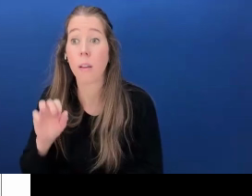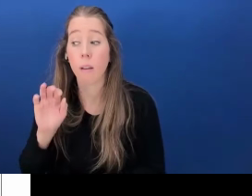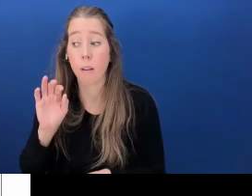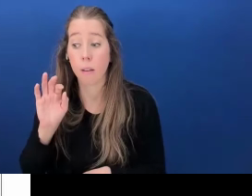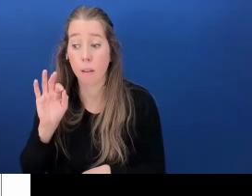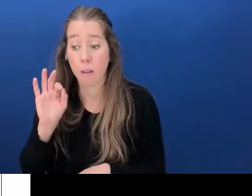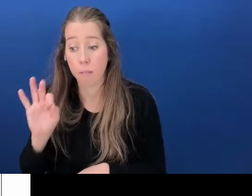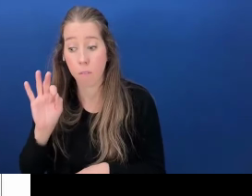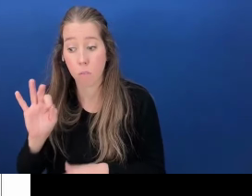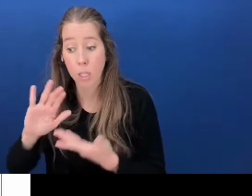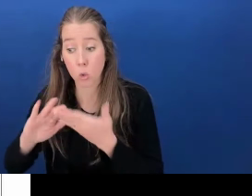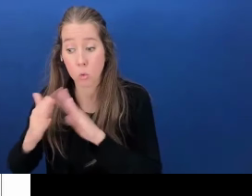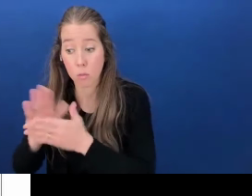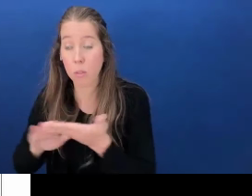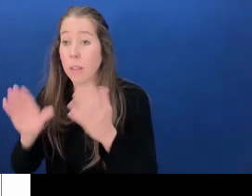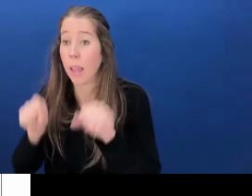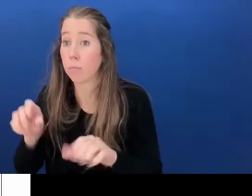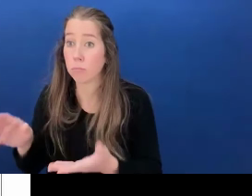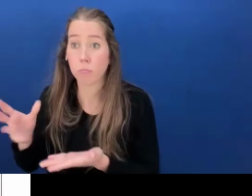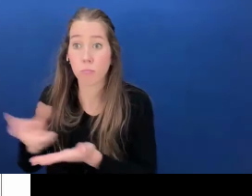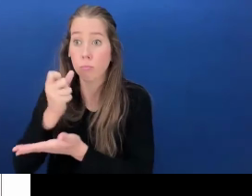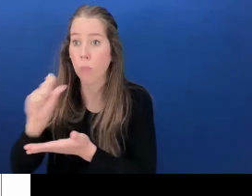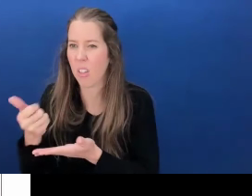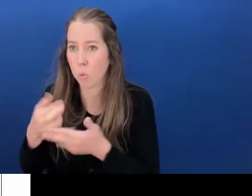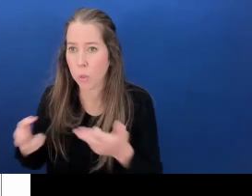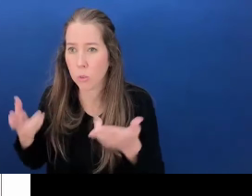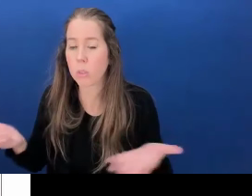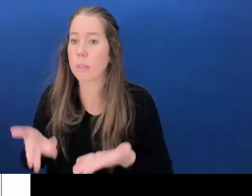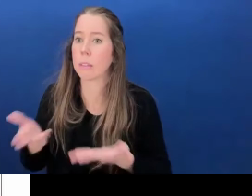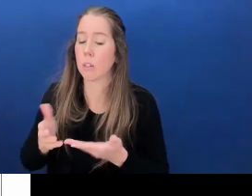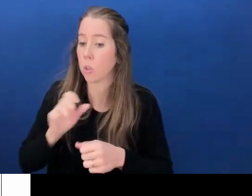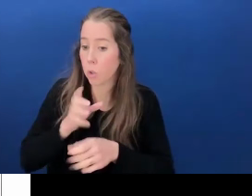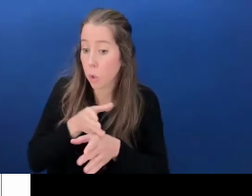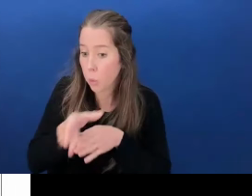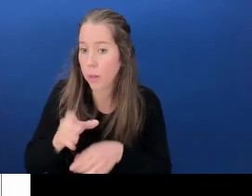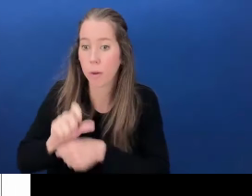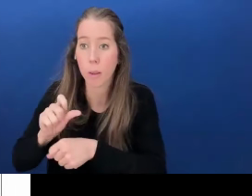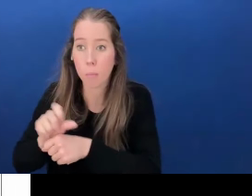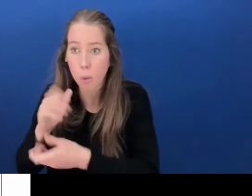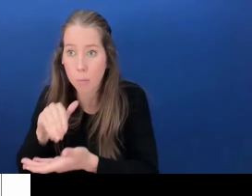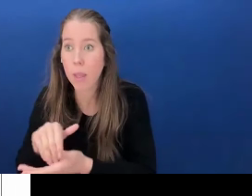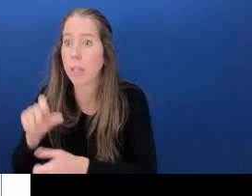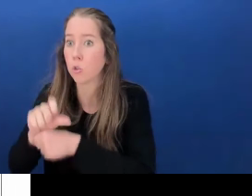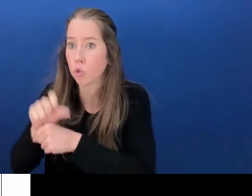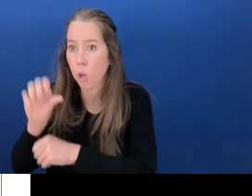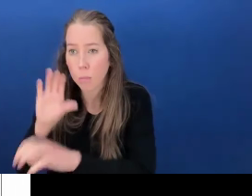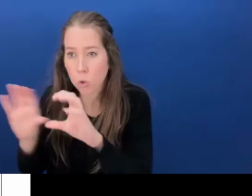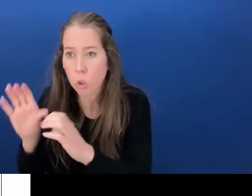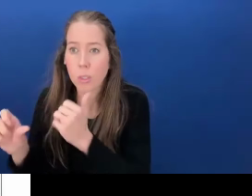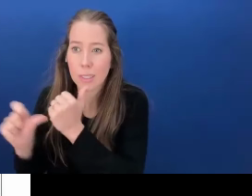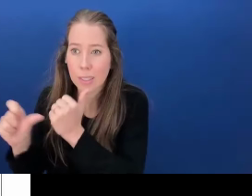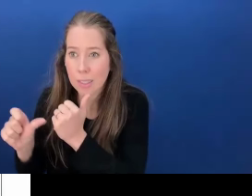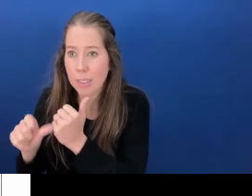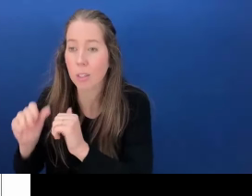all the other resources on campus. So like our Career and Employment Center, go get that, job search assistance, the career